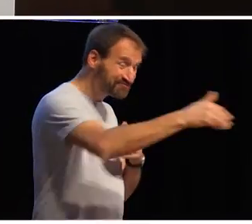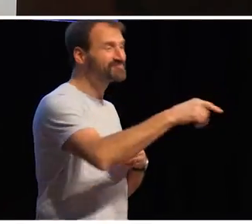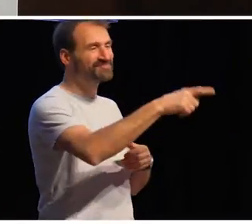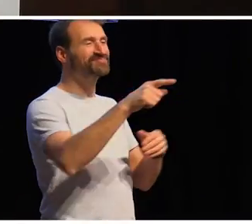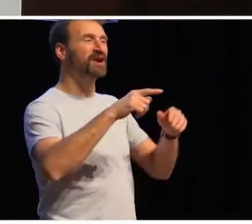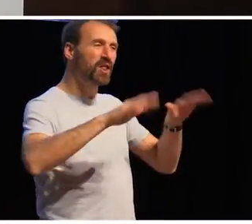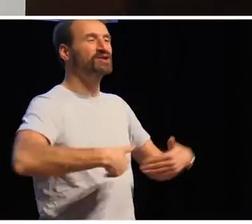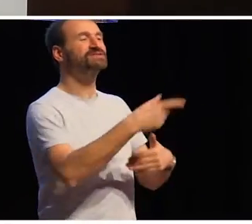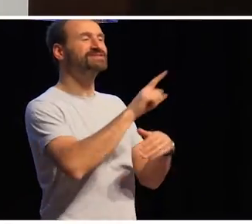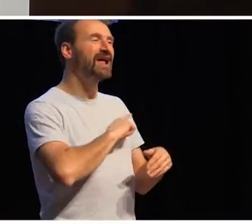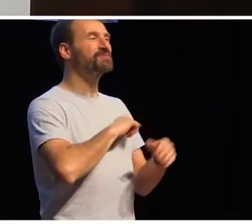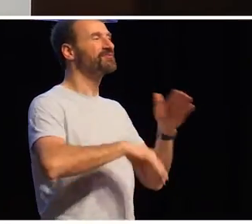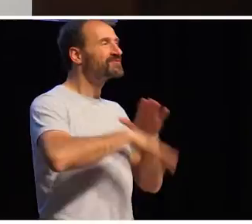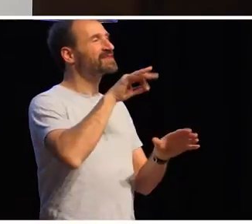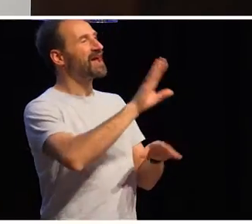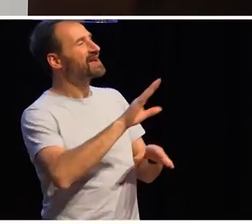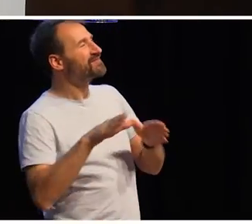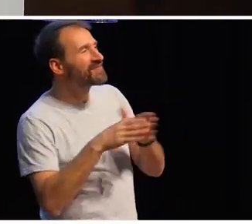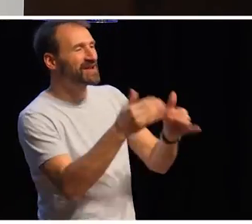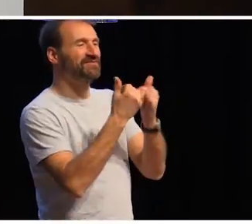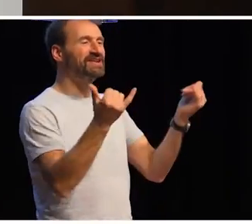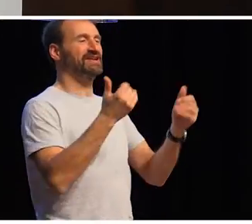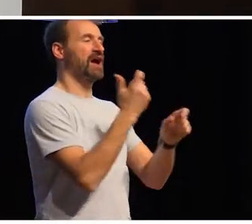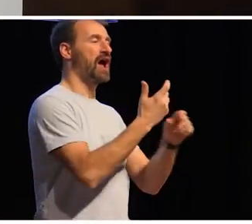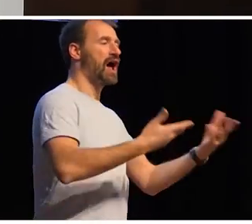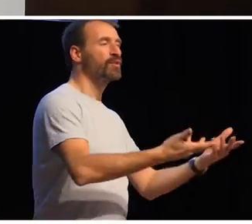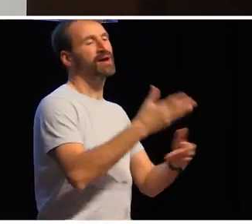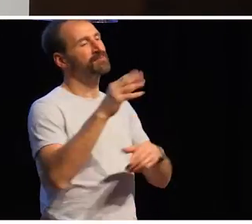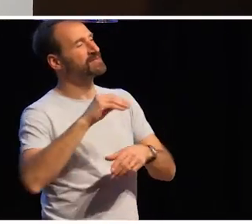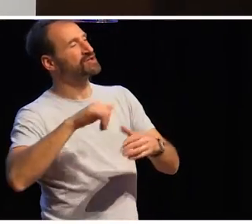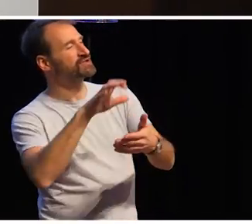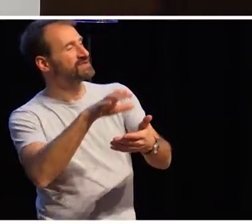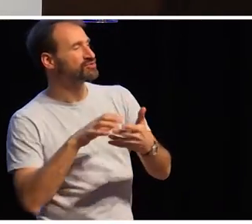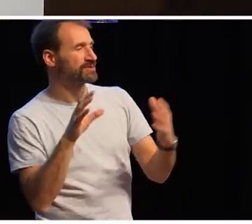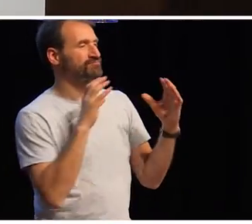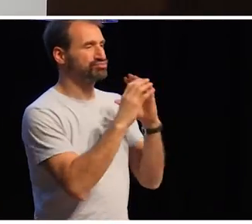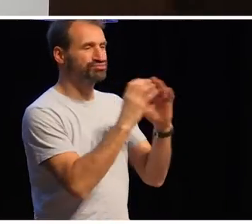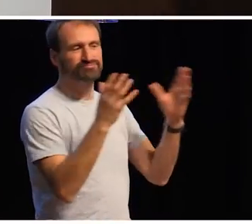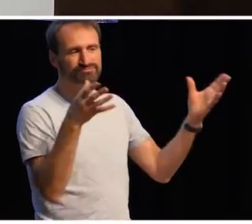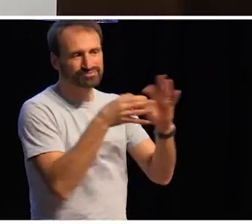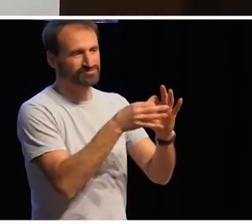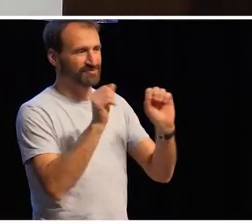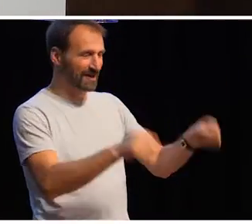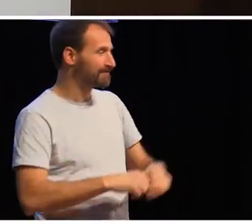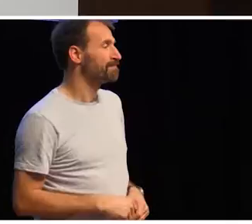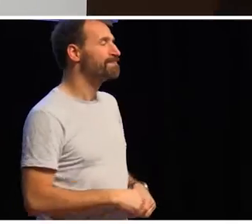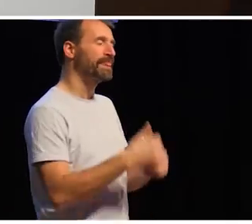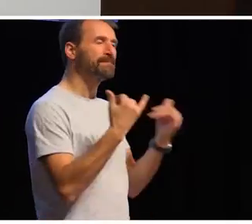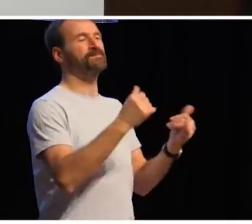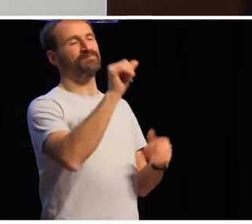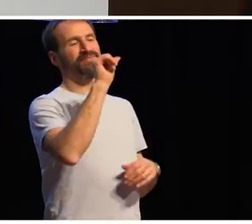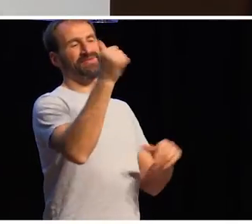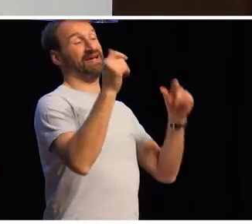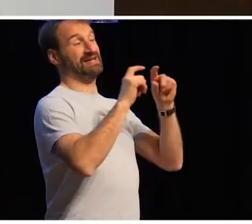of JavaScript and hardware. Why don't we go to the details of each of these models? Let's start with the first one, JavaScript running